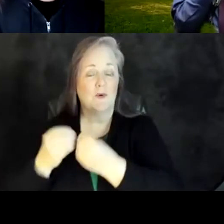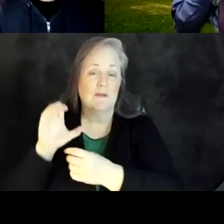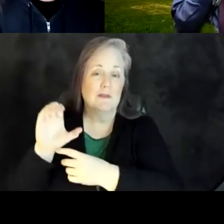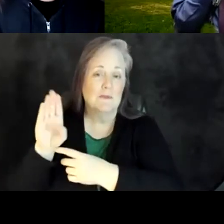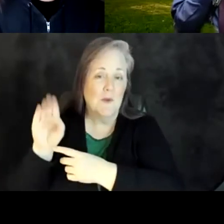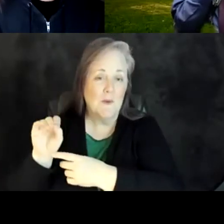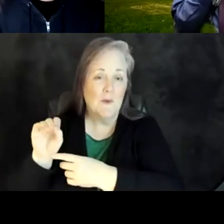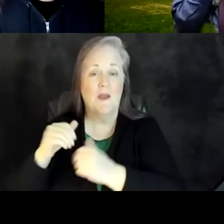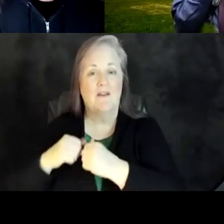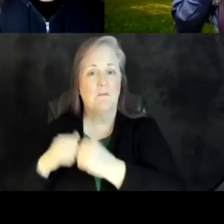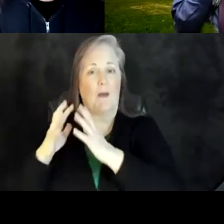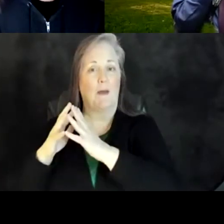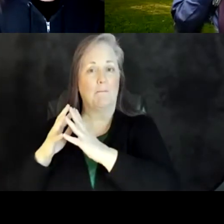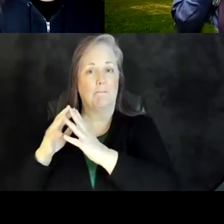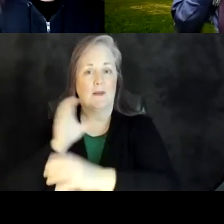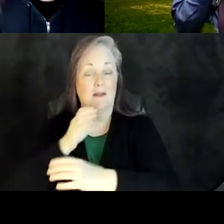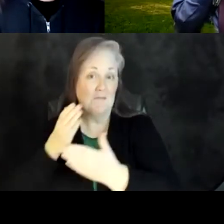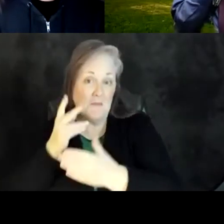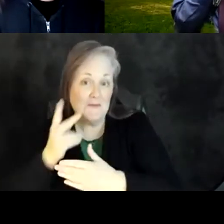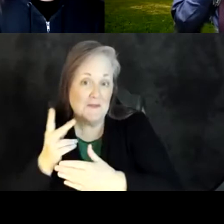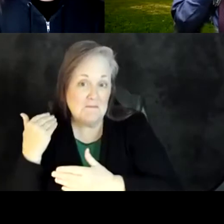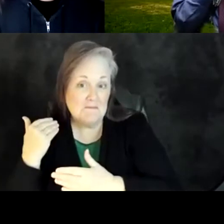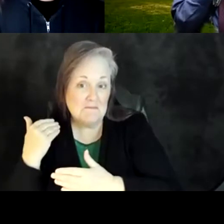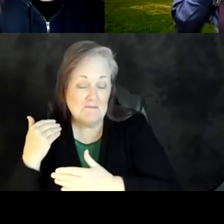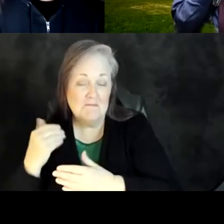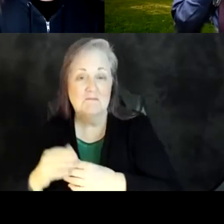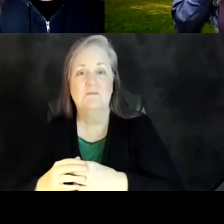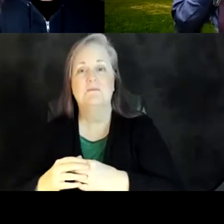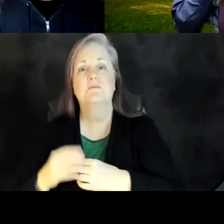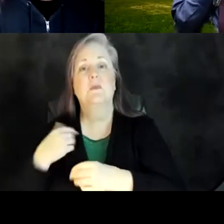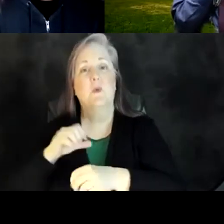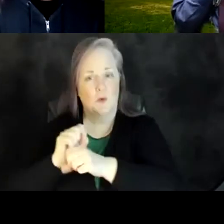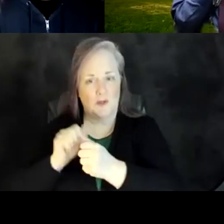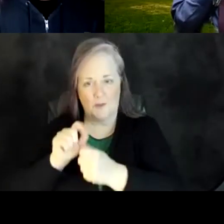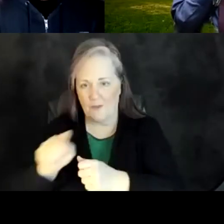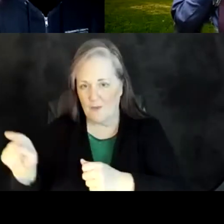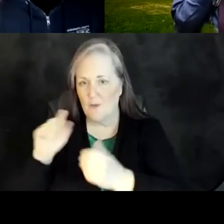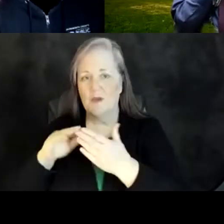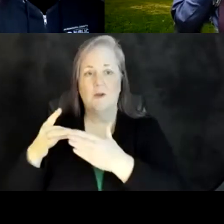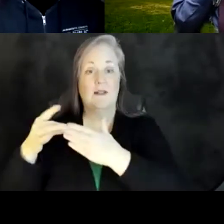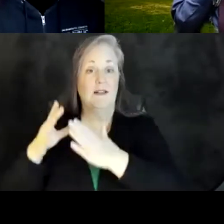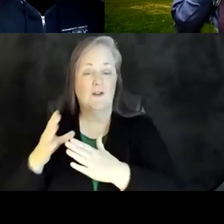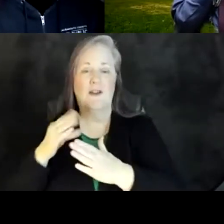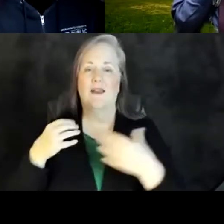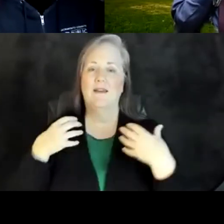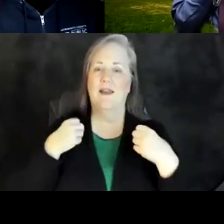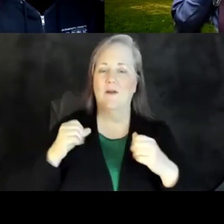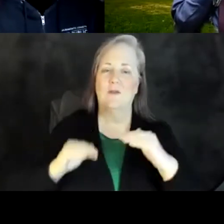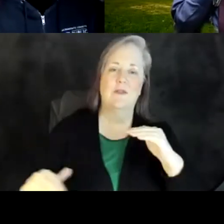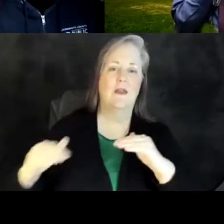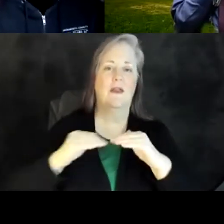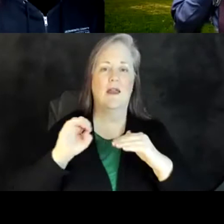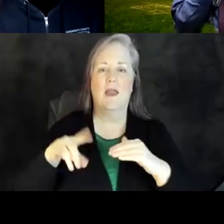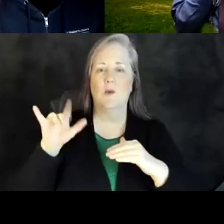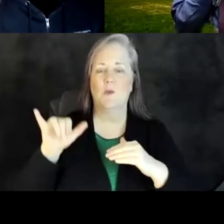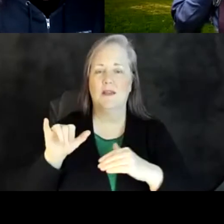have pop-up clinics, and you might have seen some of those. We're working with those community leaders and also our health equity task force